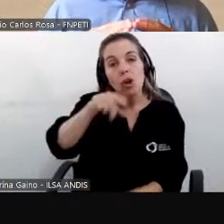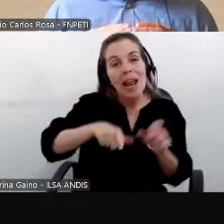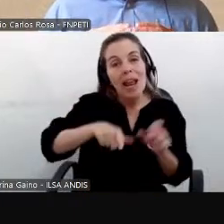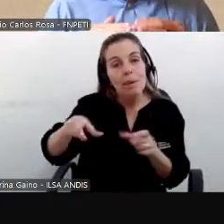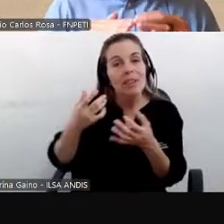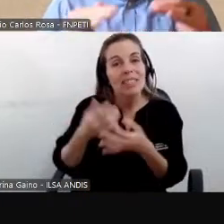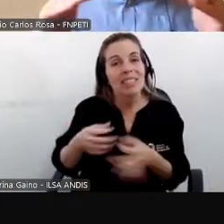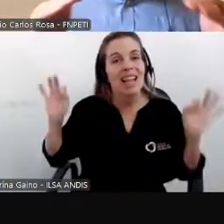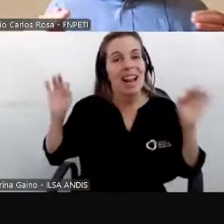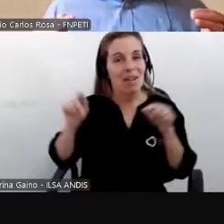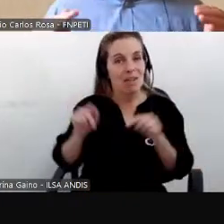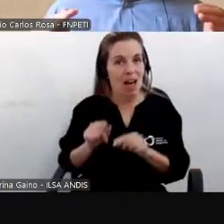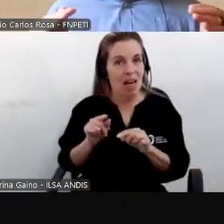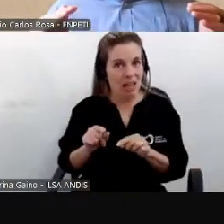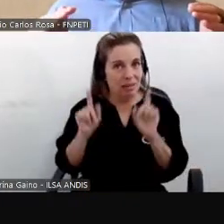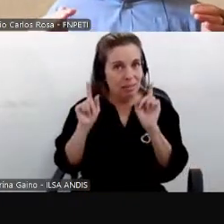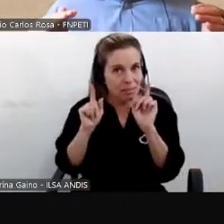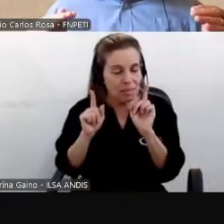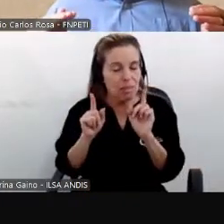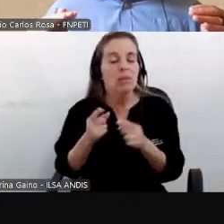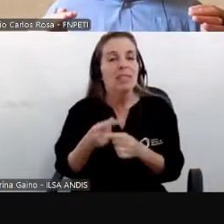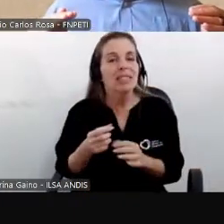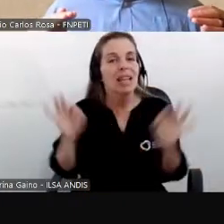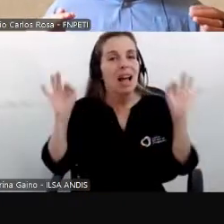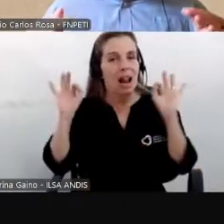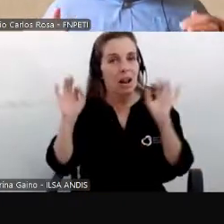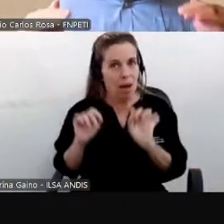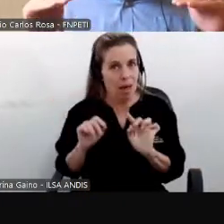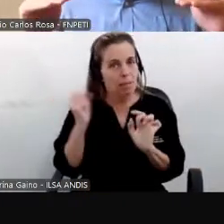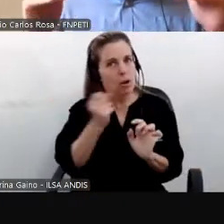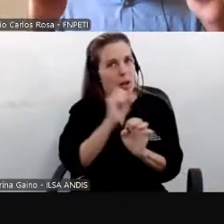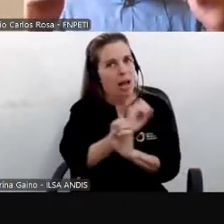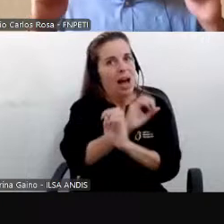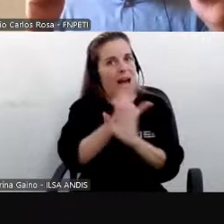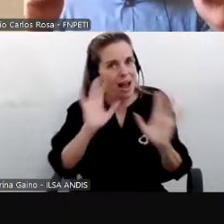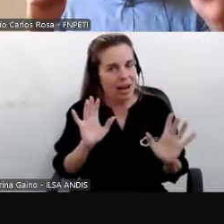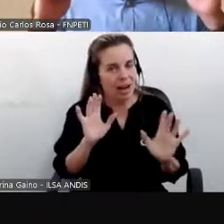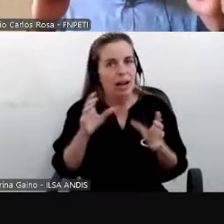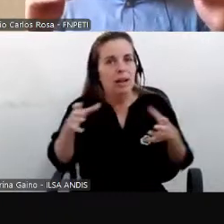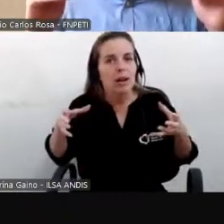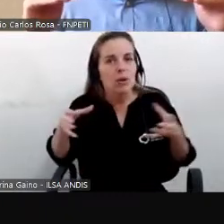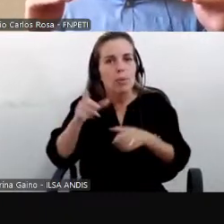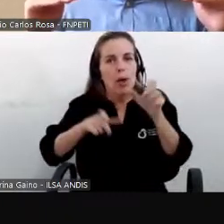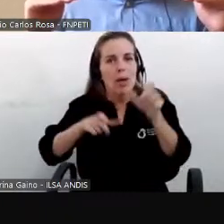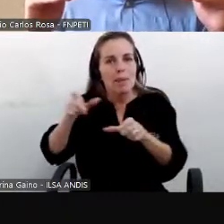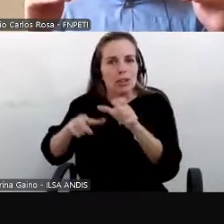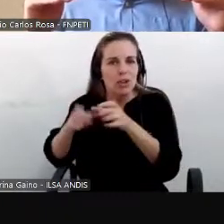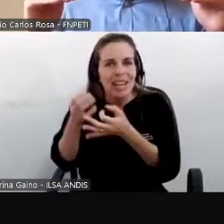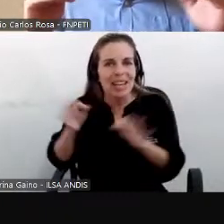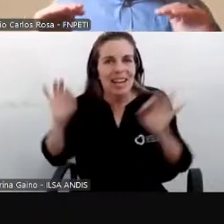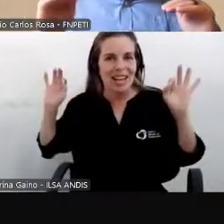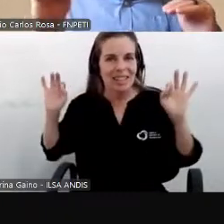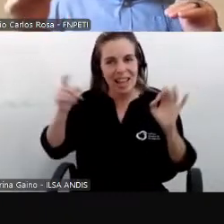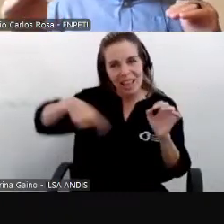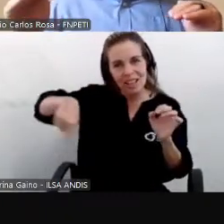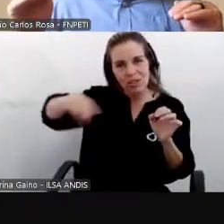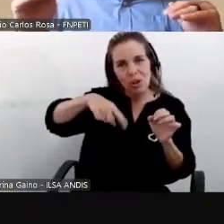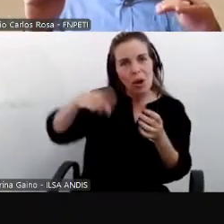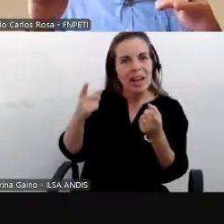among the ones that were rescued. And I mean, the number of